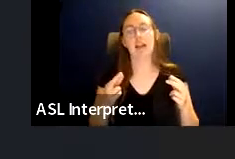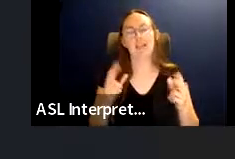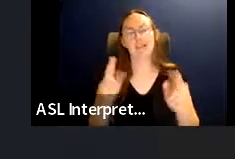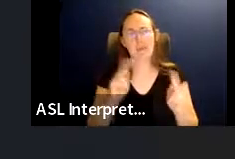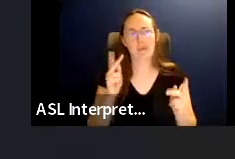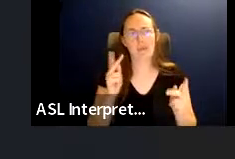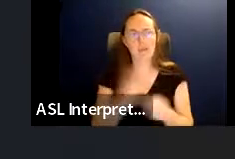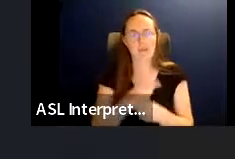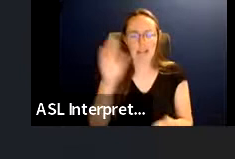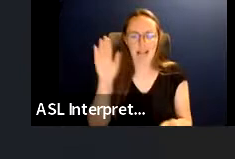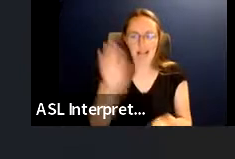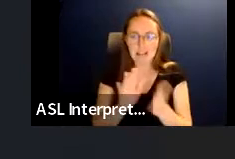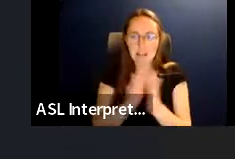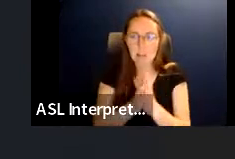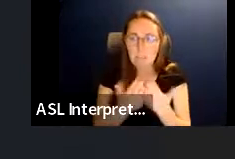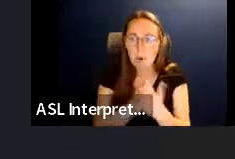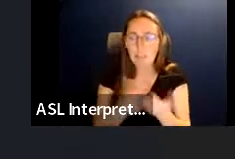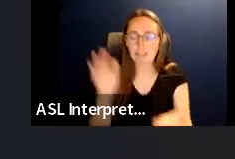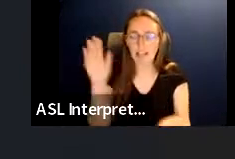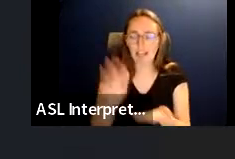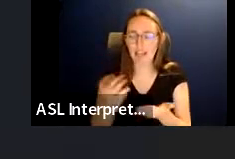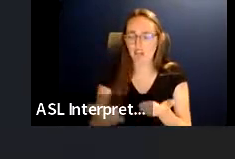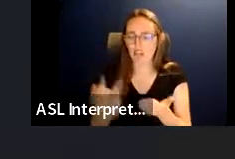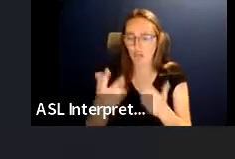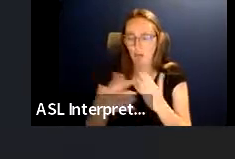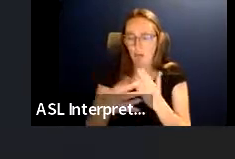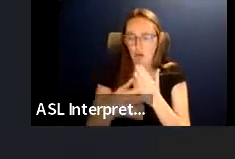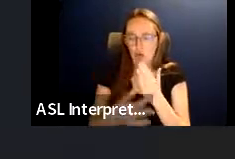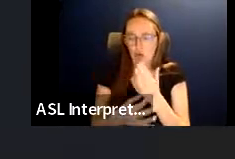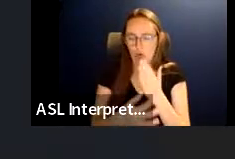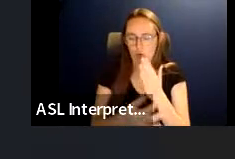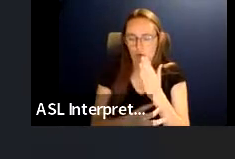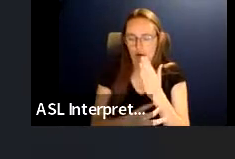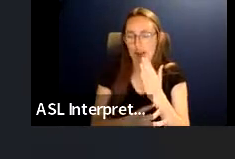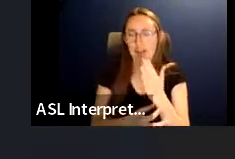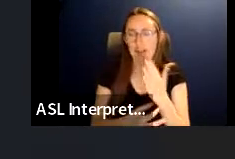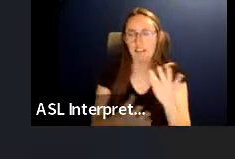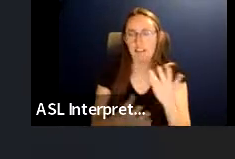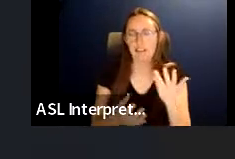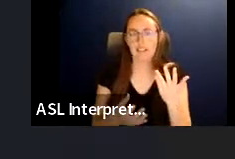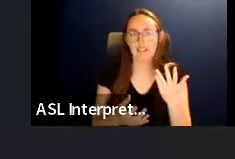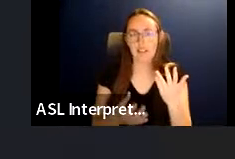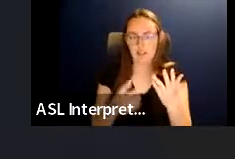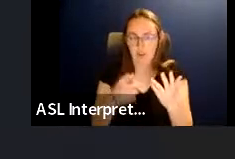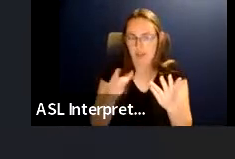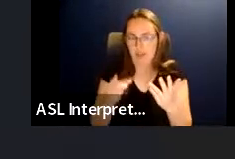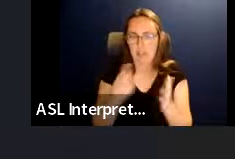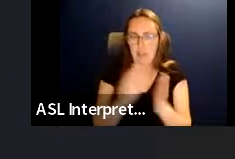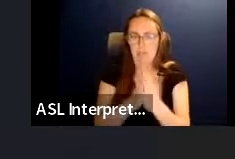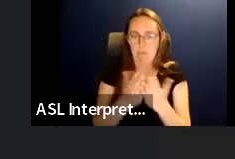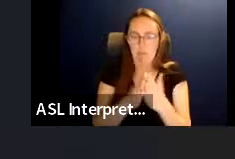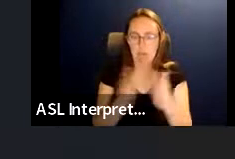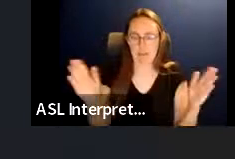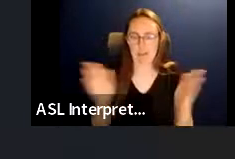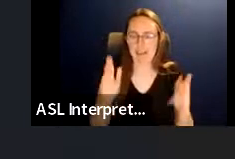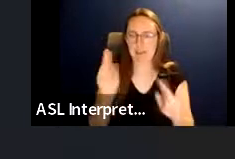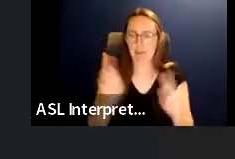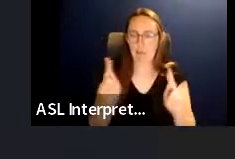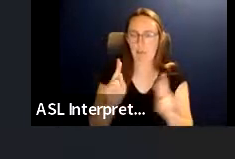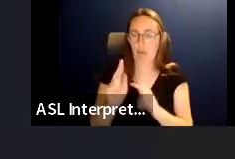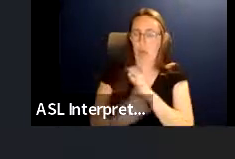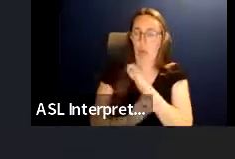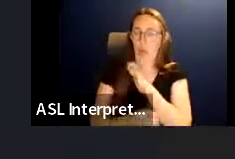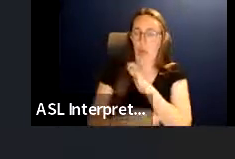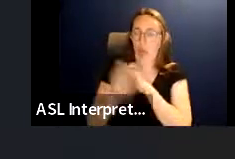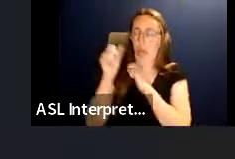binders. And there's tons of these bookends that are getting tossed out. And so I put rubber material on the